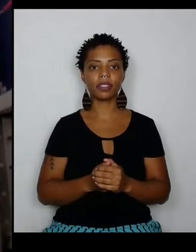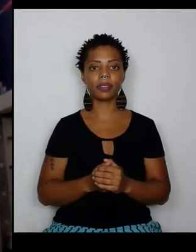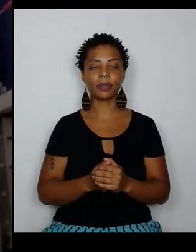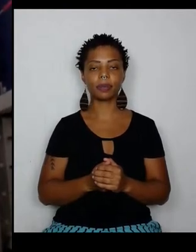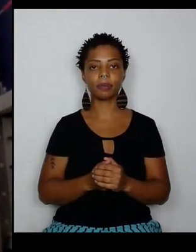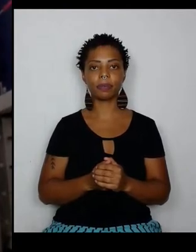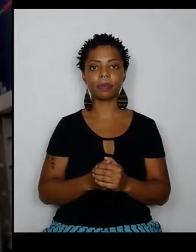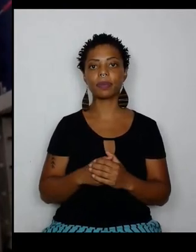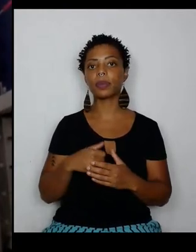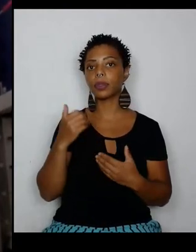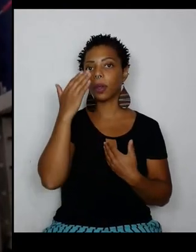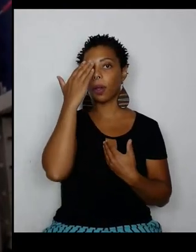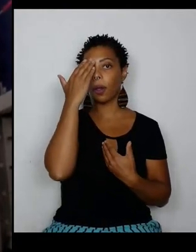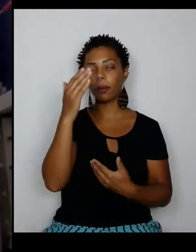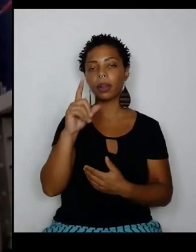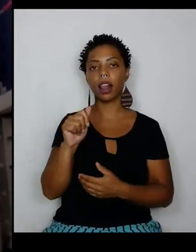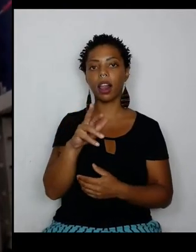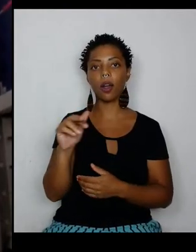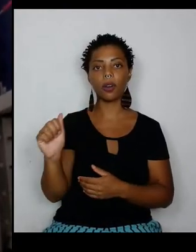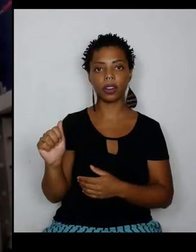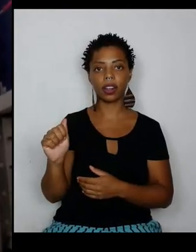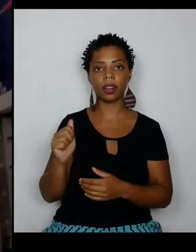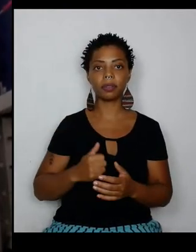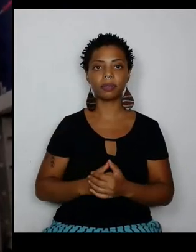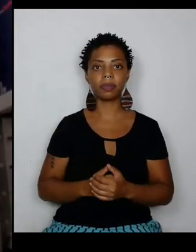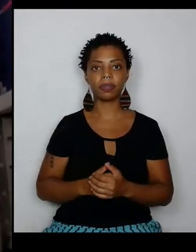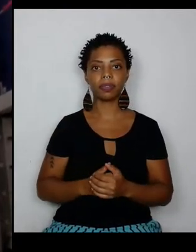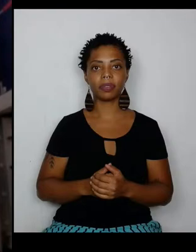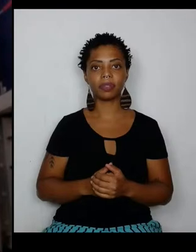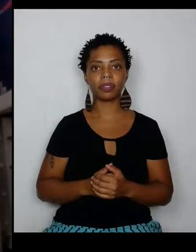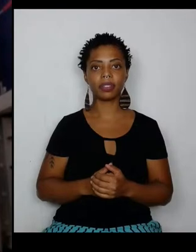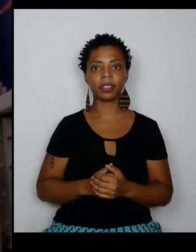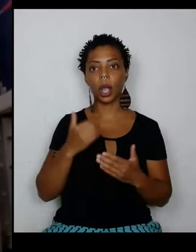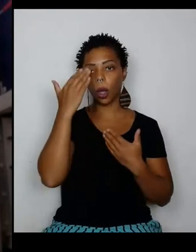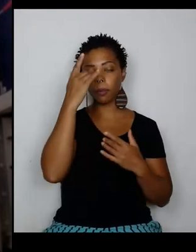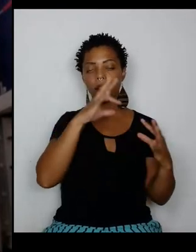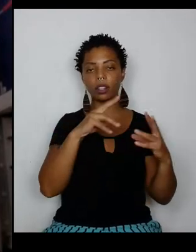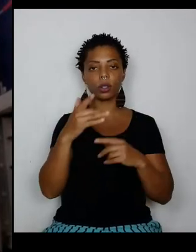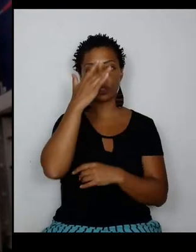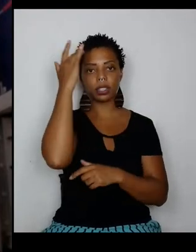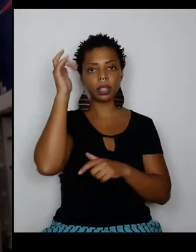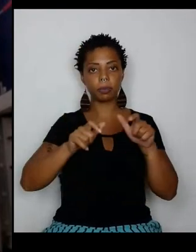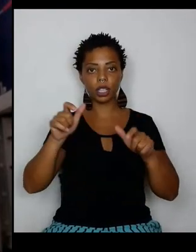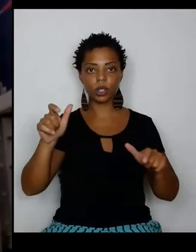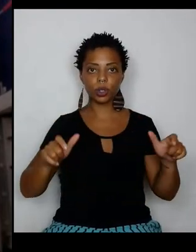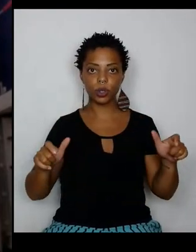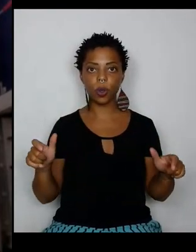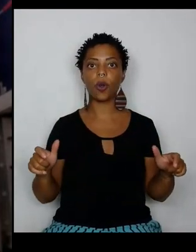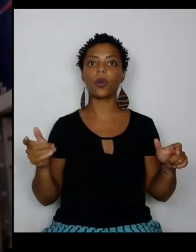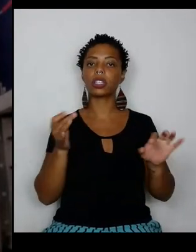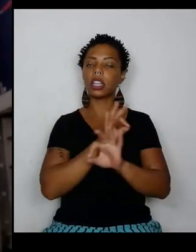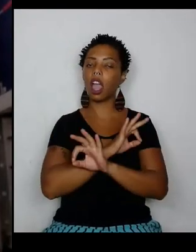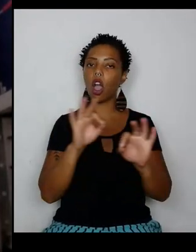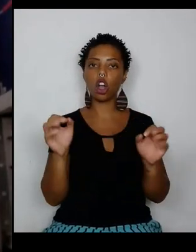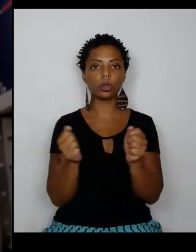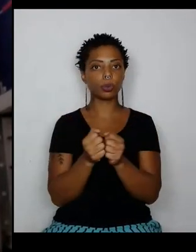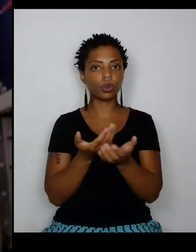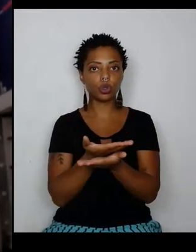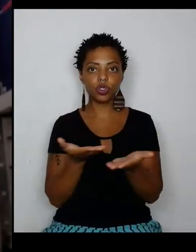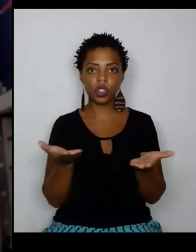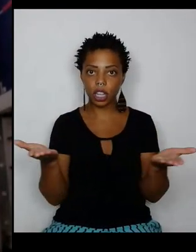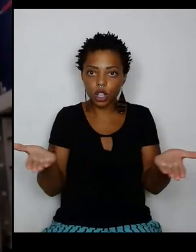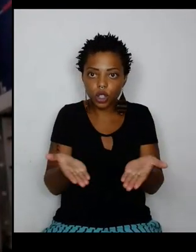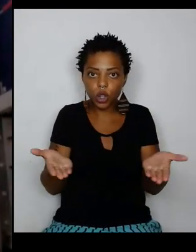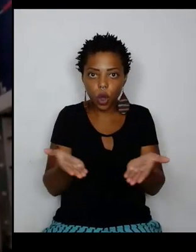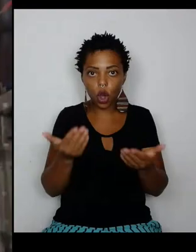laura uh thank you everyone it's wonderful to be here today thank you for having me um